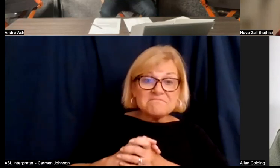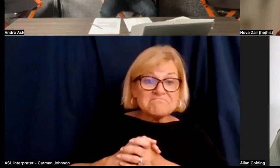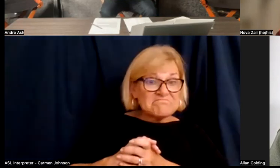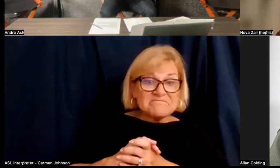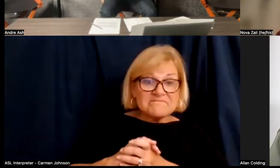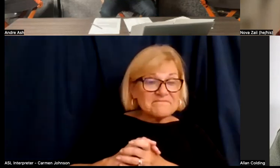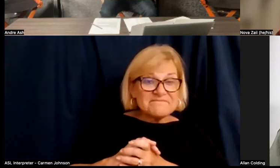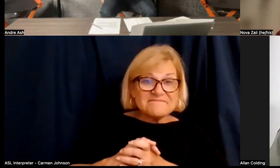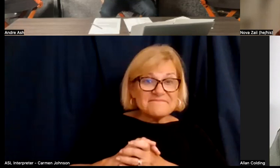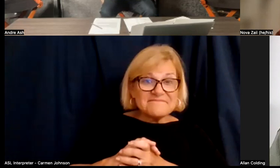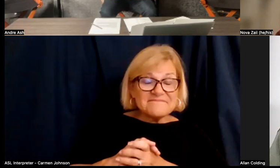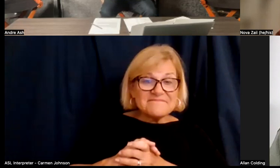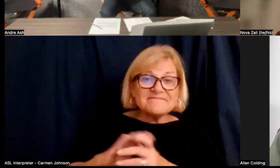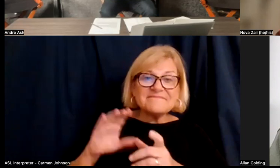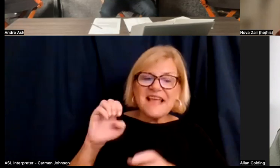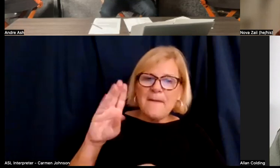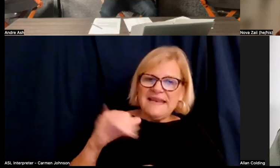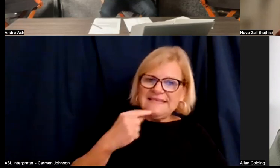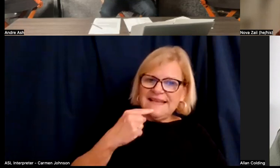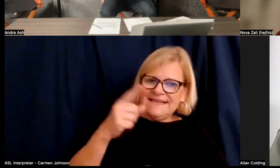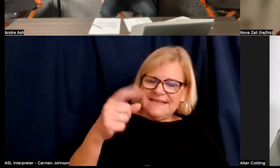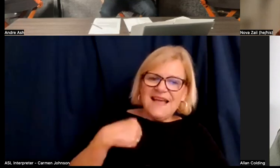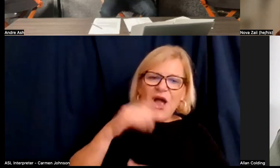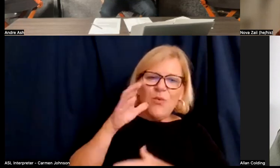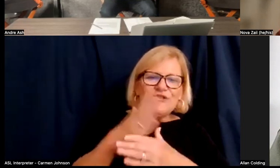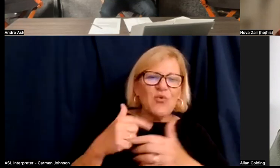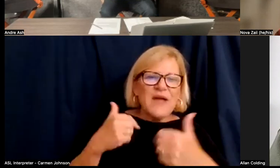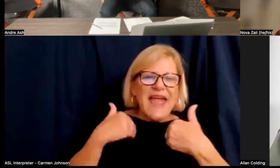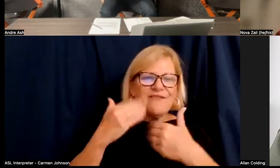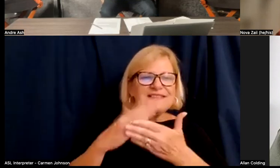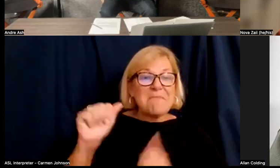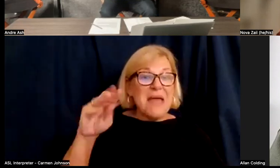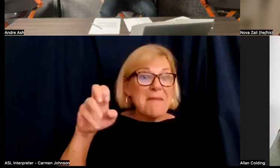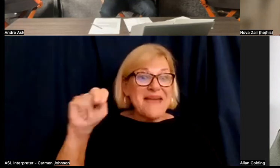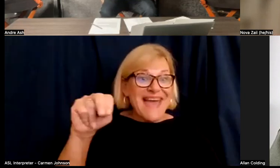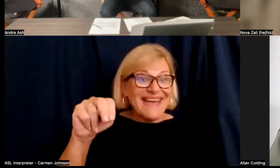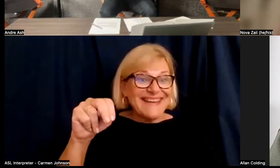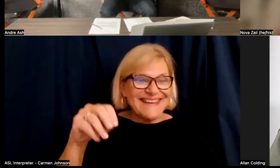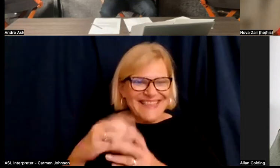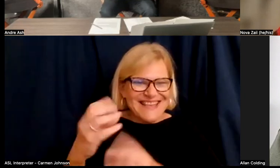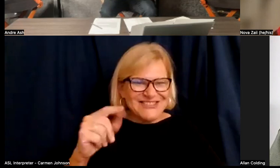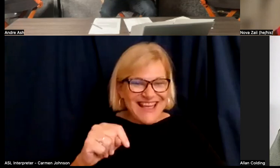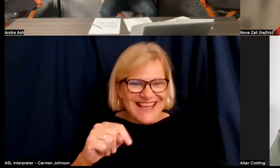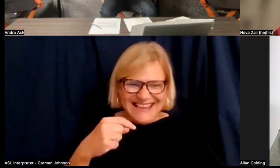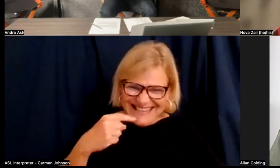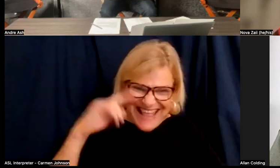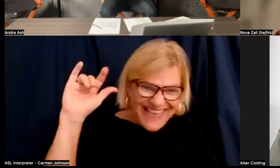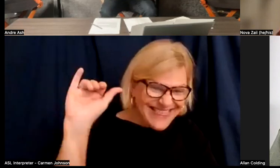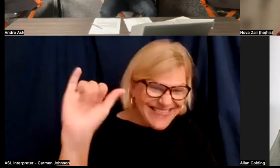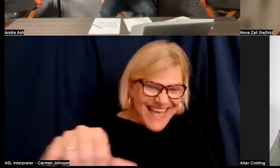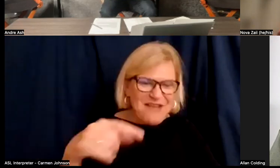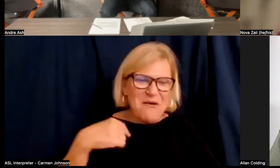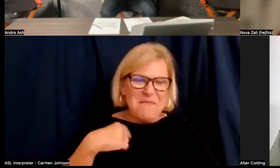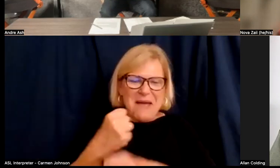then I'll just share that we have just some amens in the chat, some say that you make me want to go make